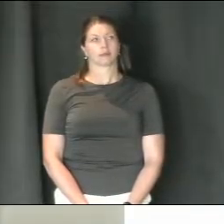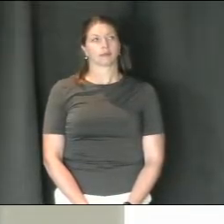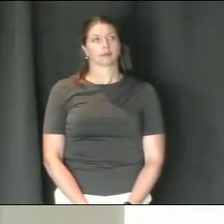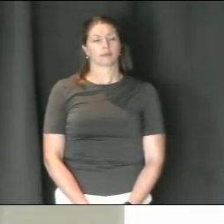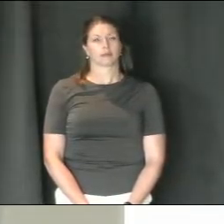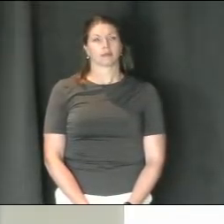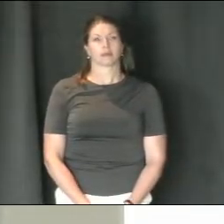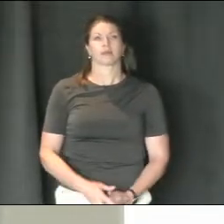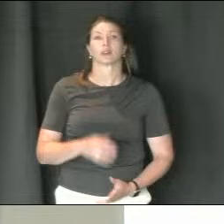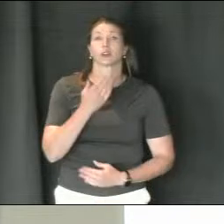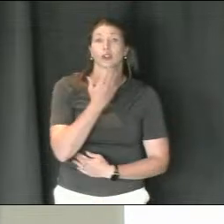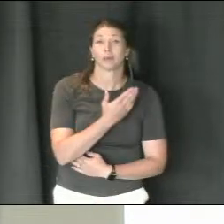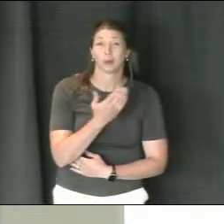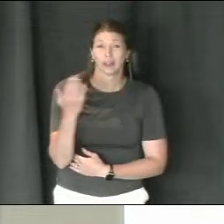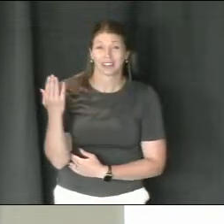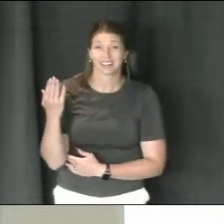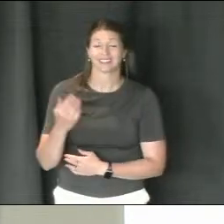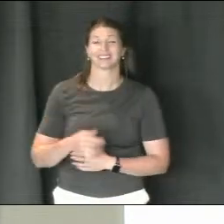Good morning, everyone.